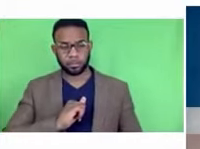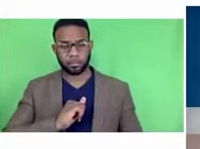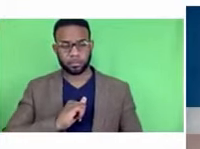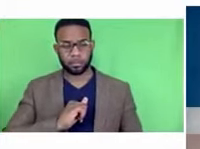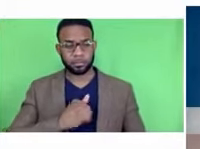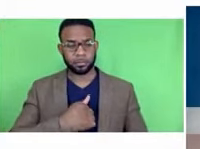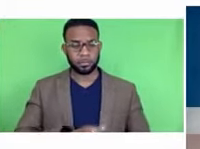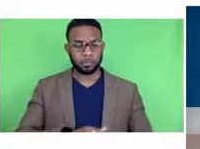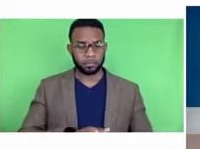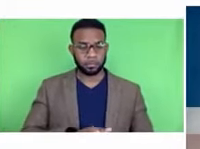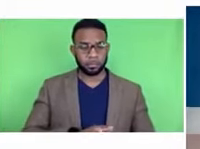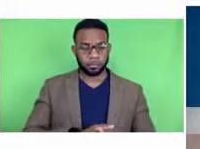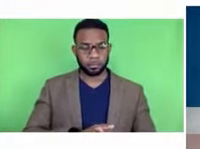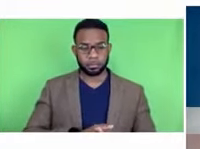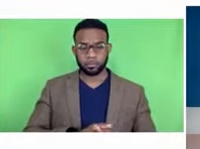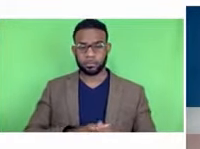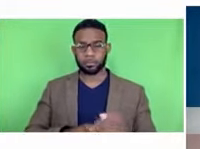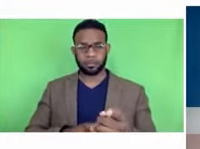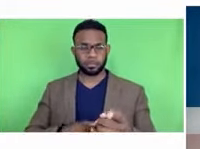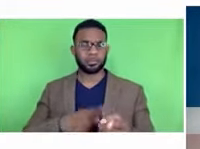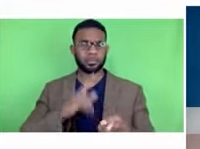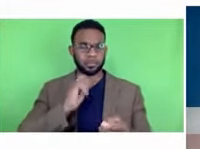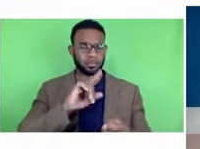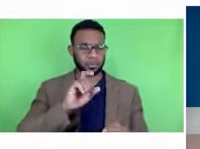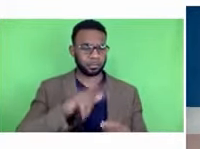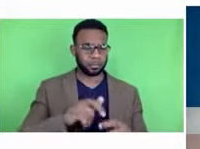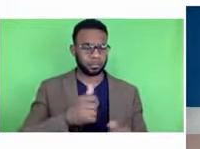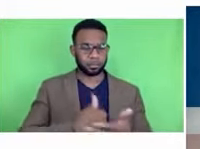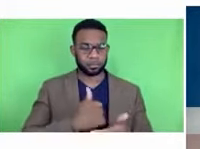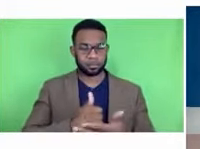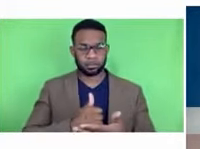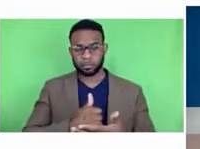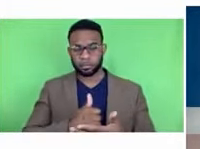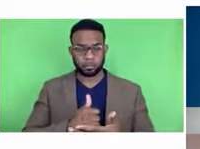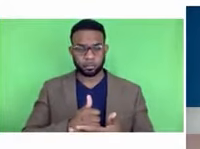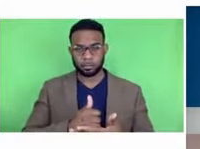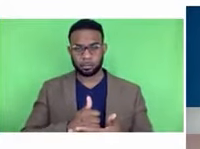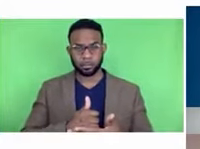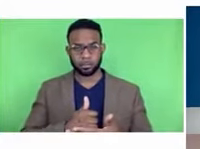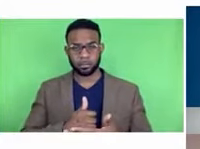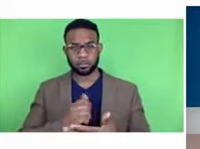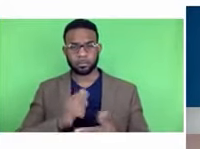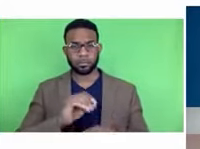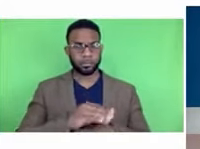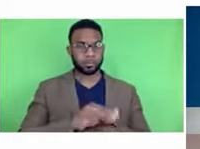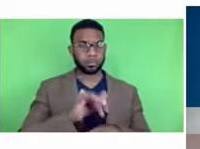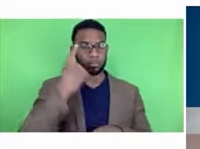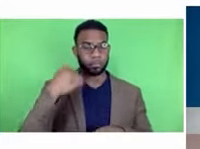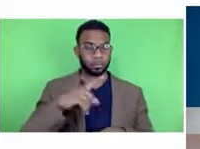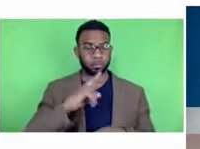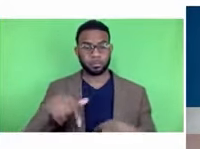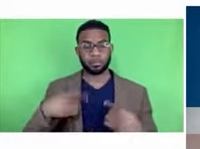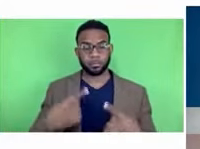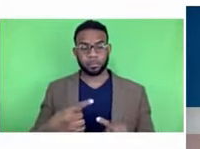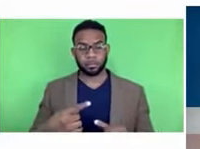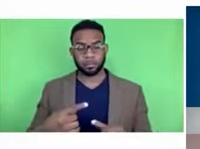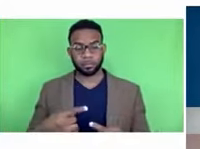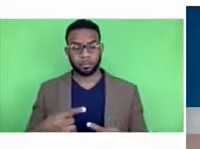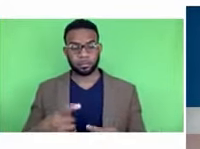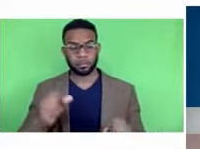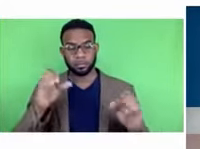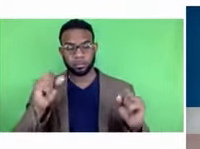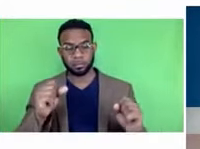up the phone and say, hey, you know, we've got this question, I need your help just sort of navigating this, can you give me your advice there? And that for us has been fantastic,